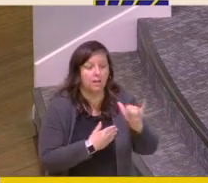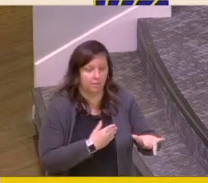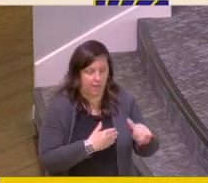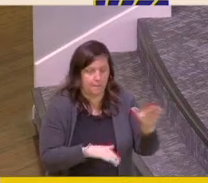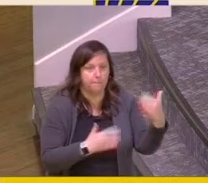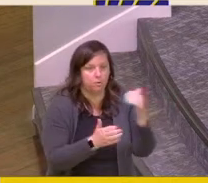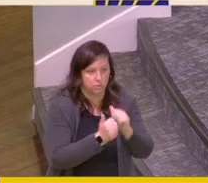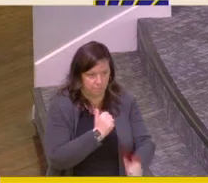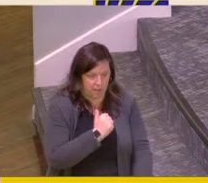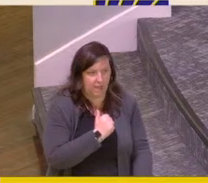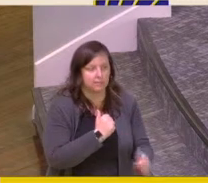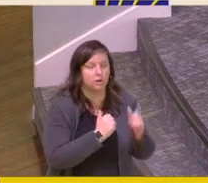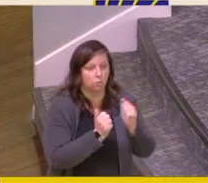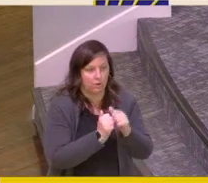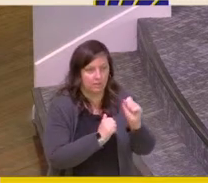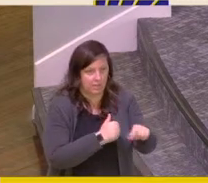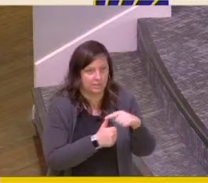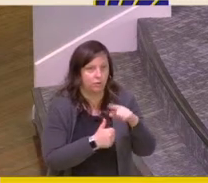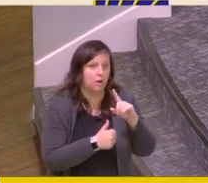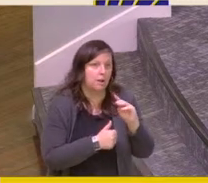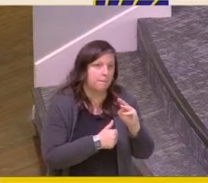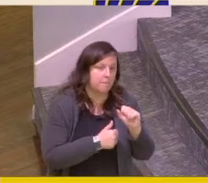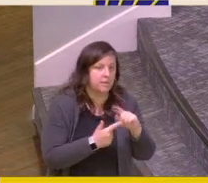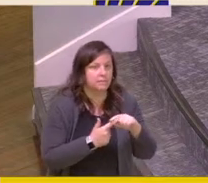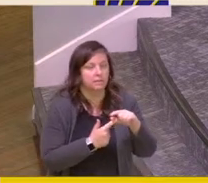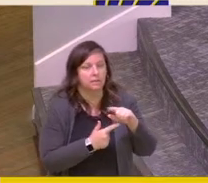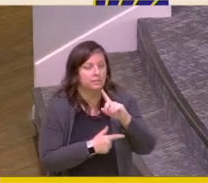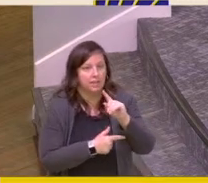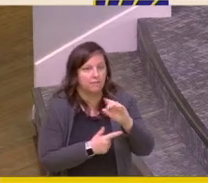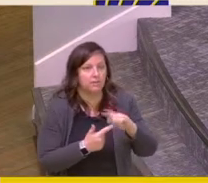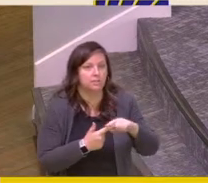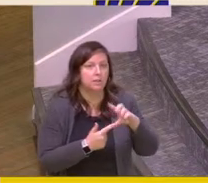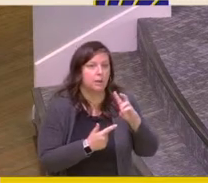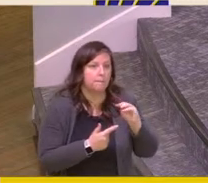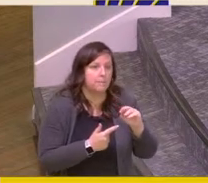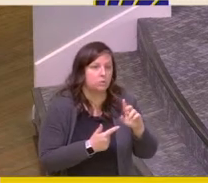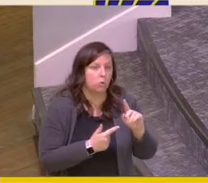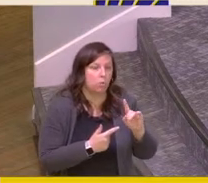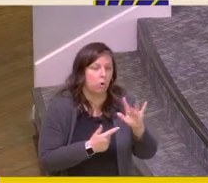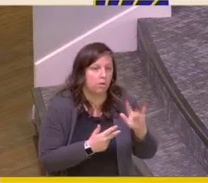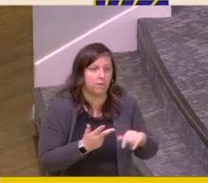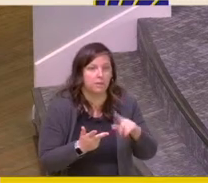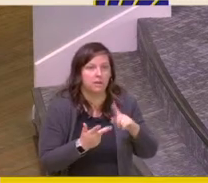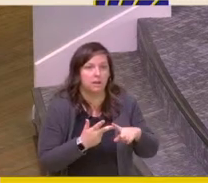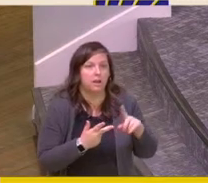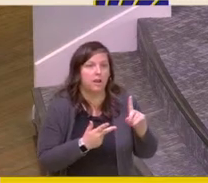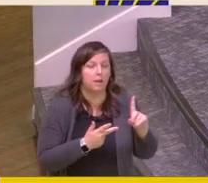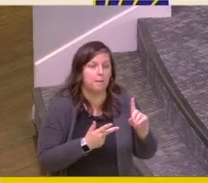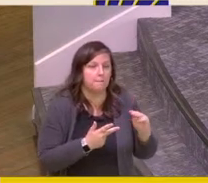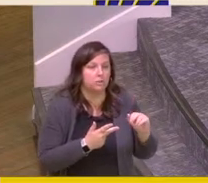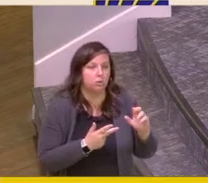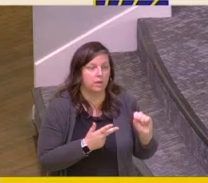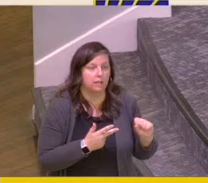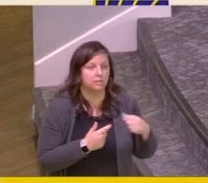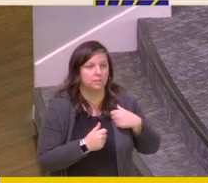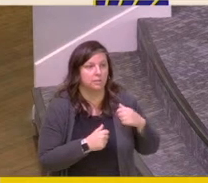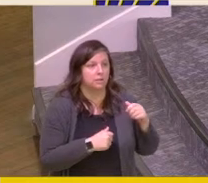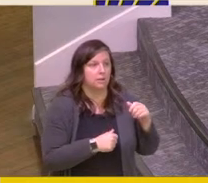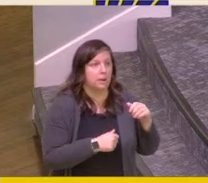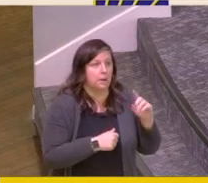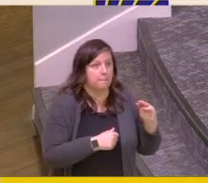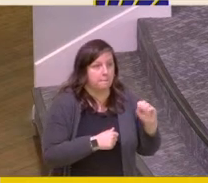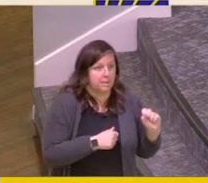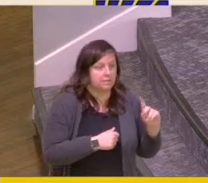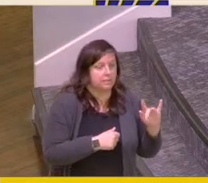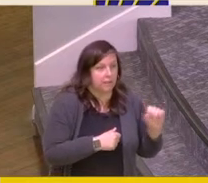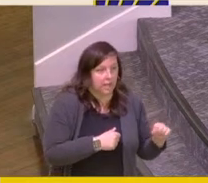Ms. Davis, Dr. Dykeman, Mr. Worthy, and Dr. Gant, no votes from Mr. Davis and Dr. Knox. Dr. Yeager